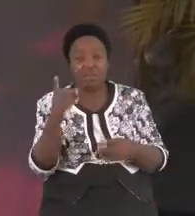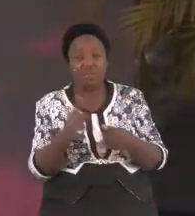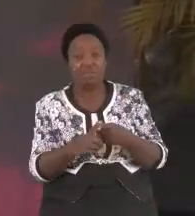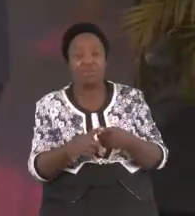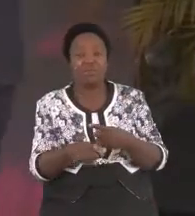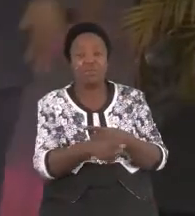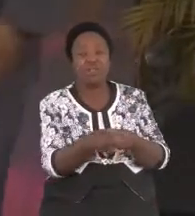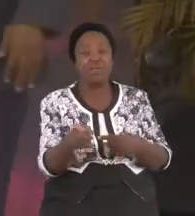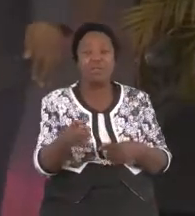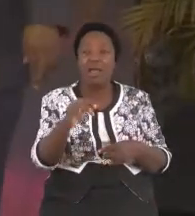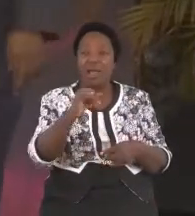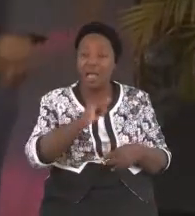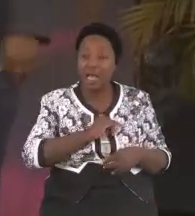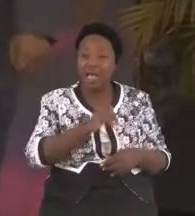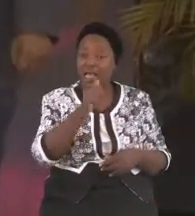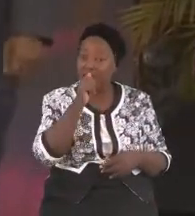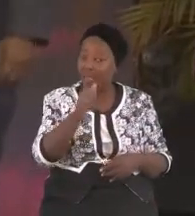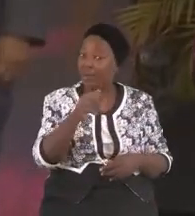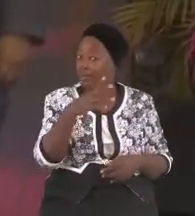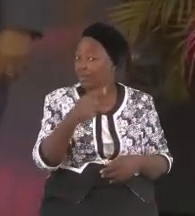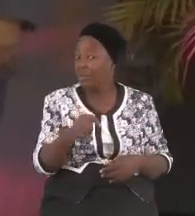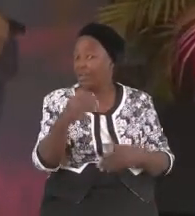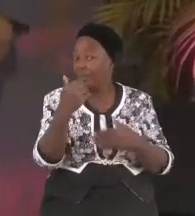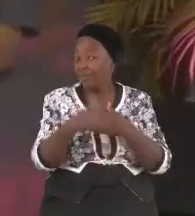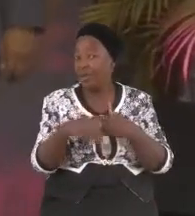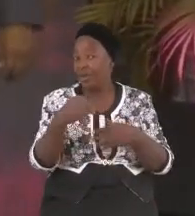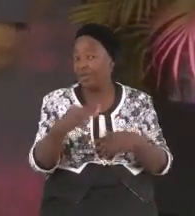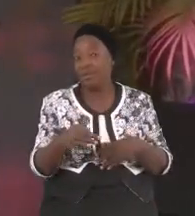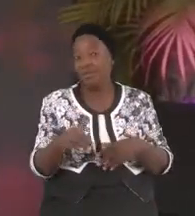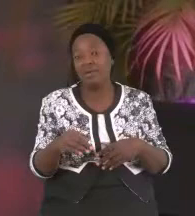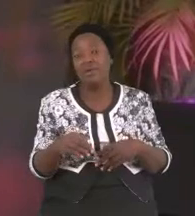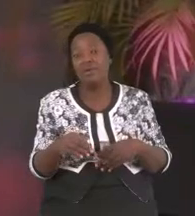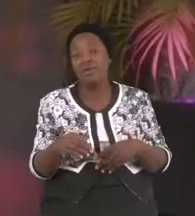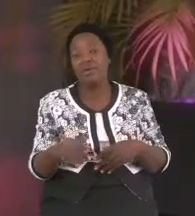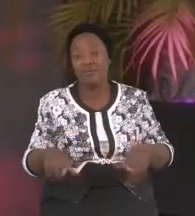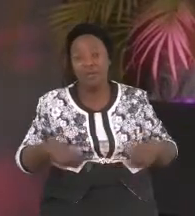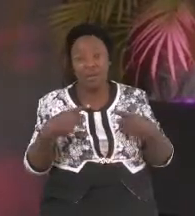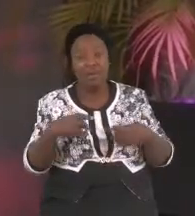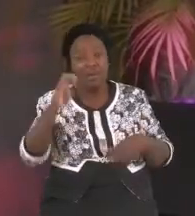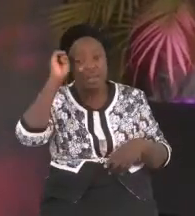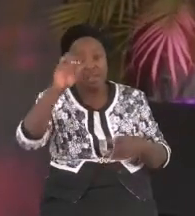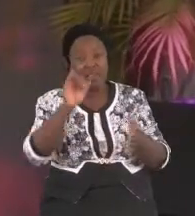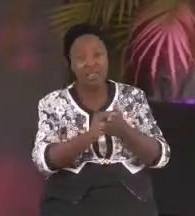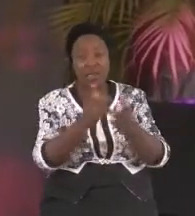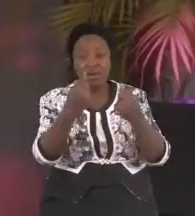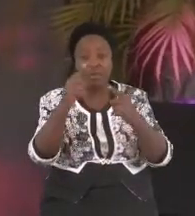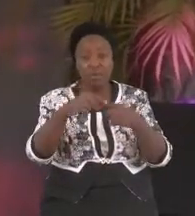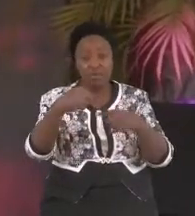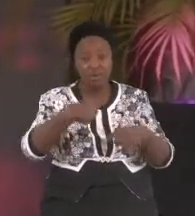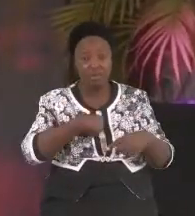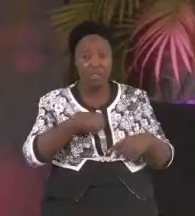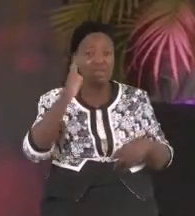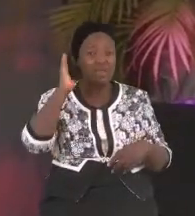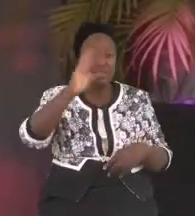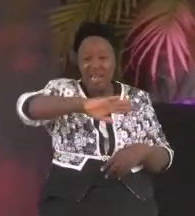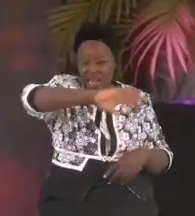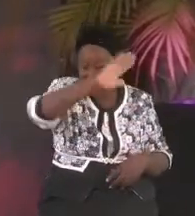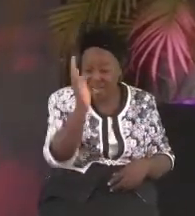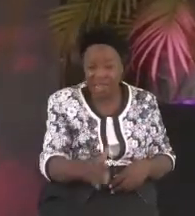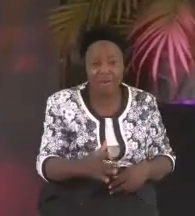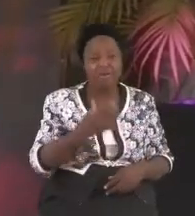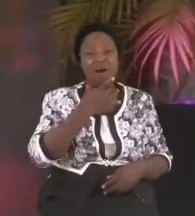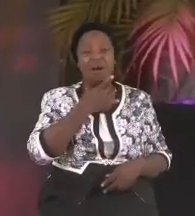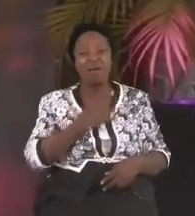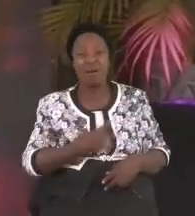I am the bread of life. He that cometh to me shall never hunger, and he